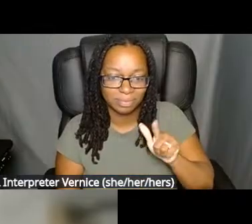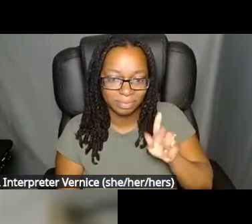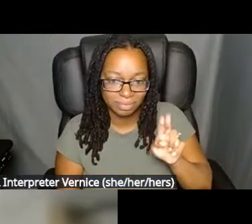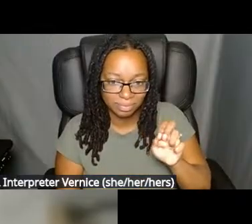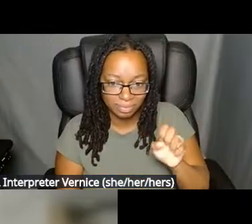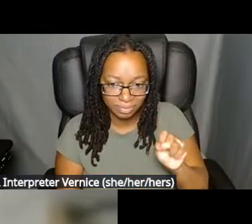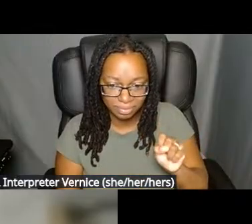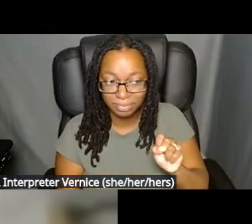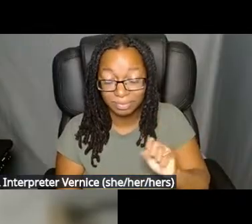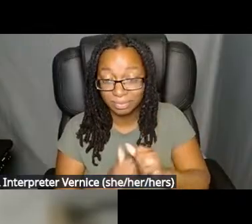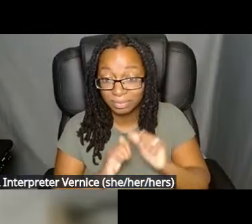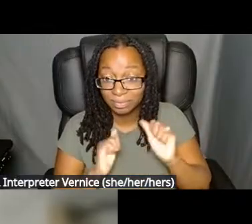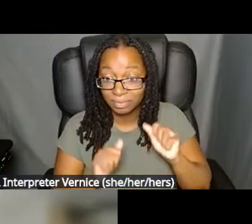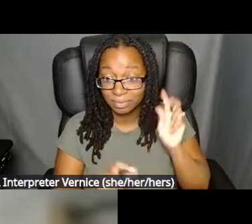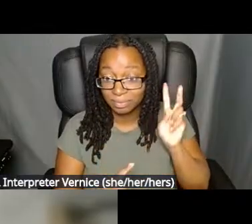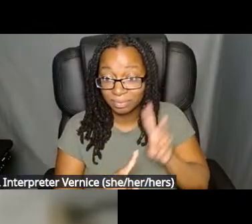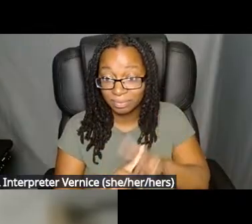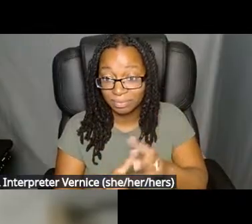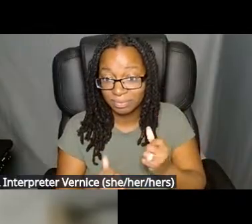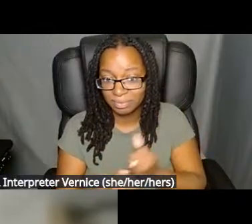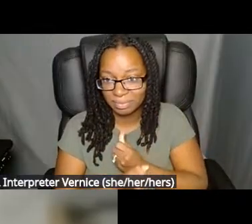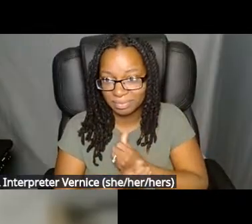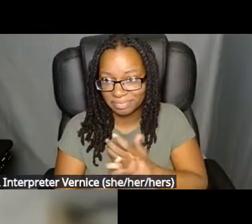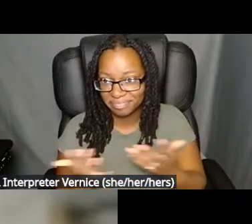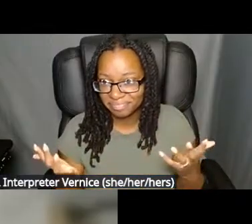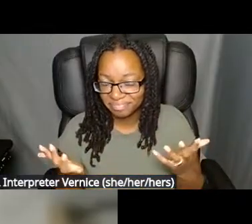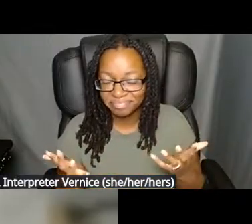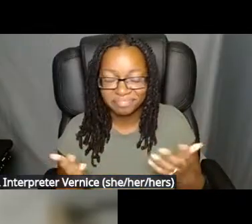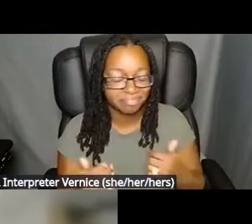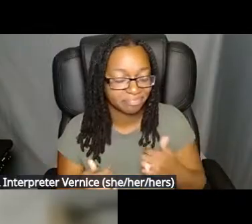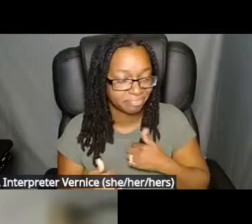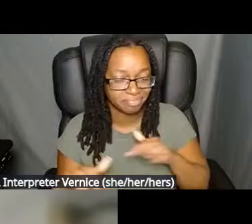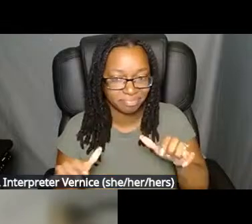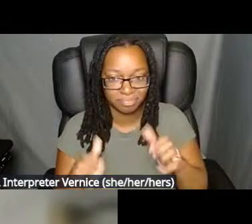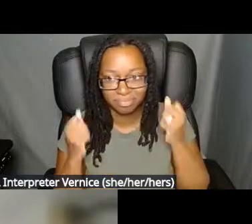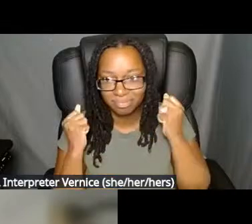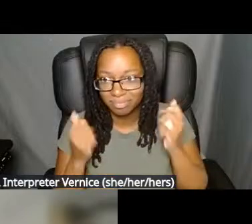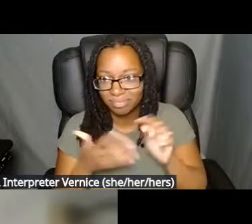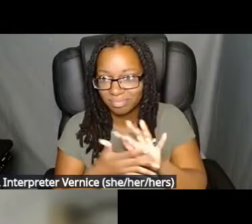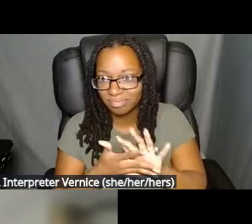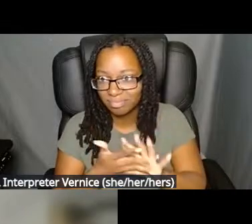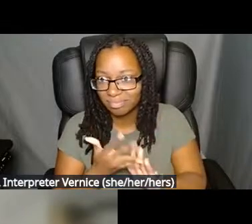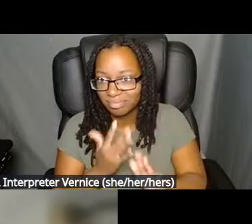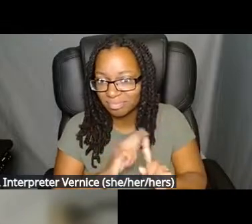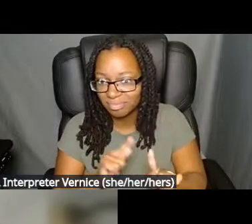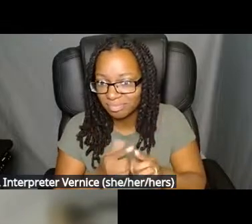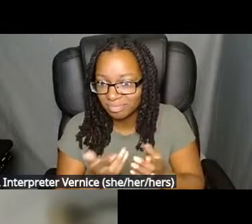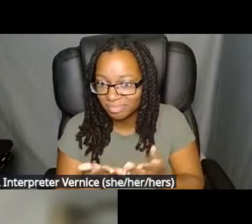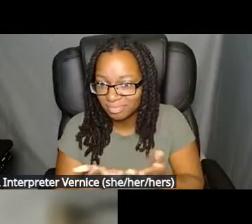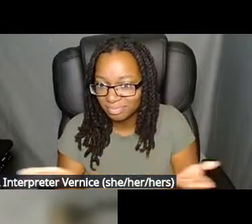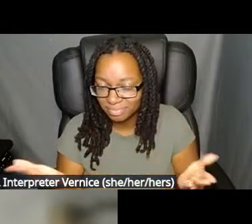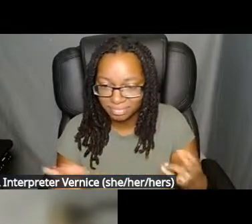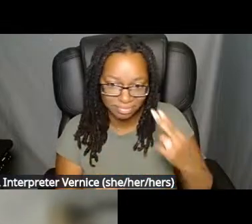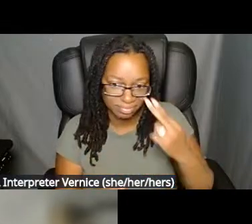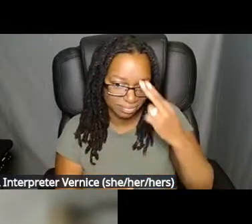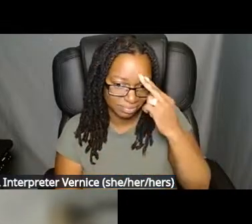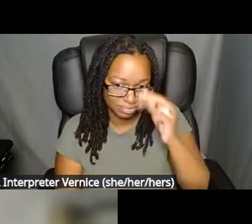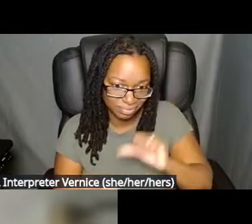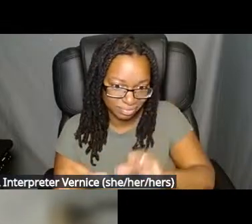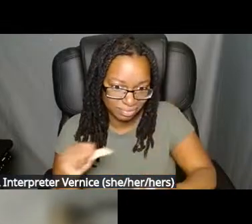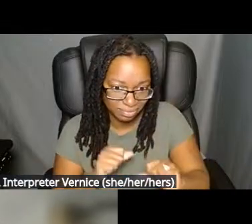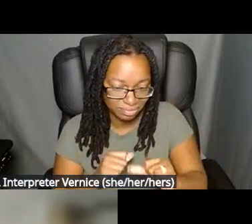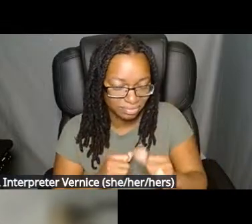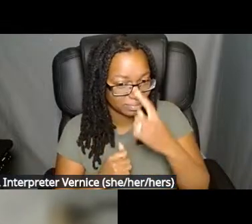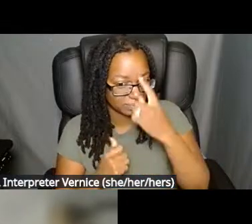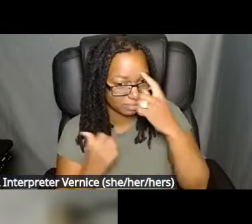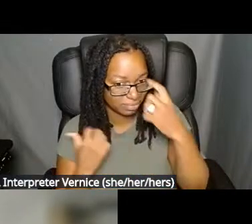apply that to everything I do? So I do a bunch of different things, neuroscience, mental health, race, and